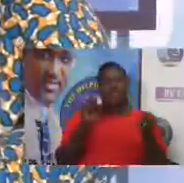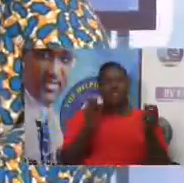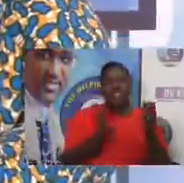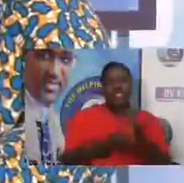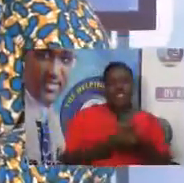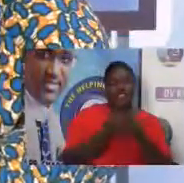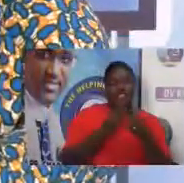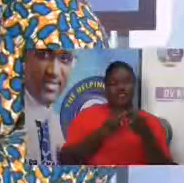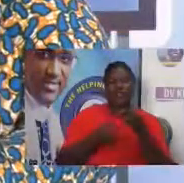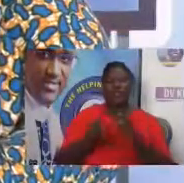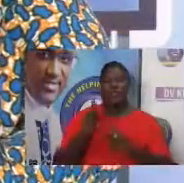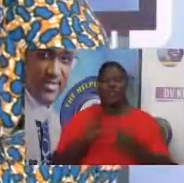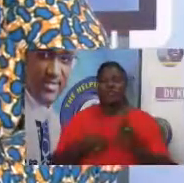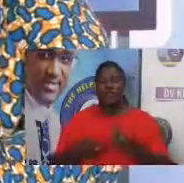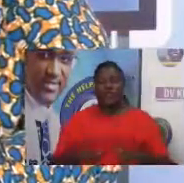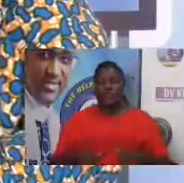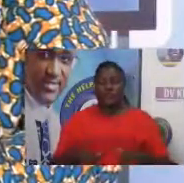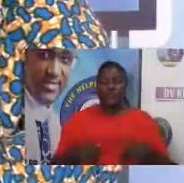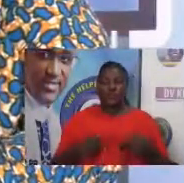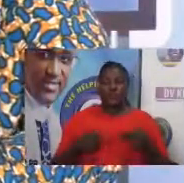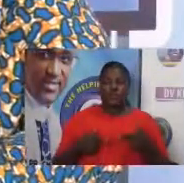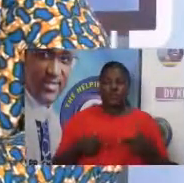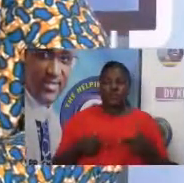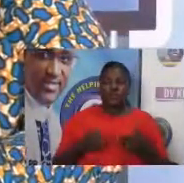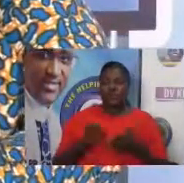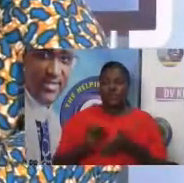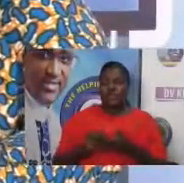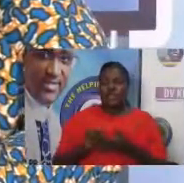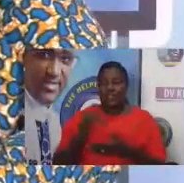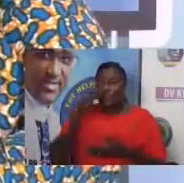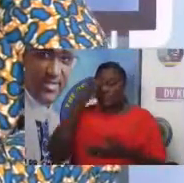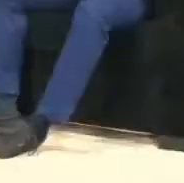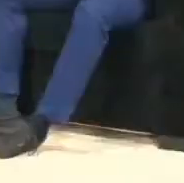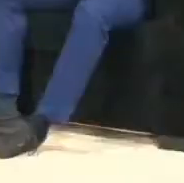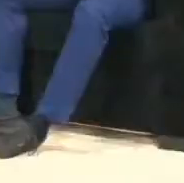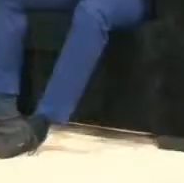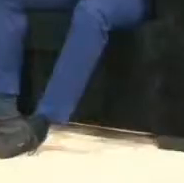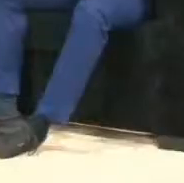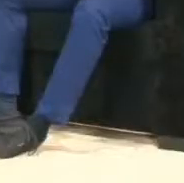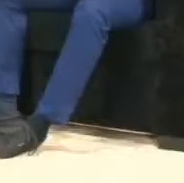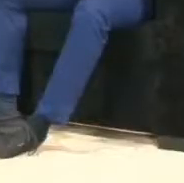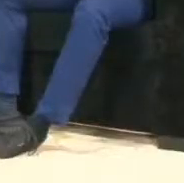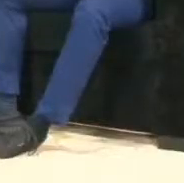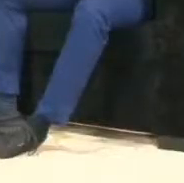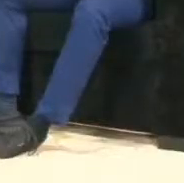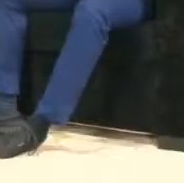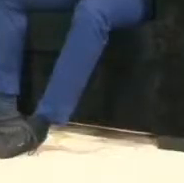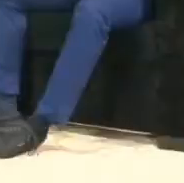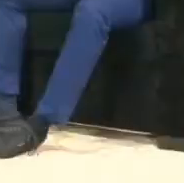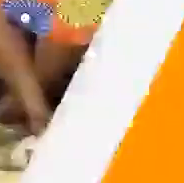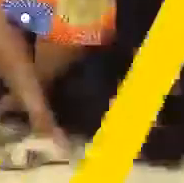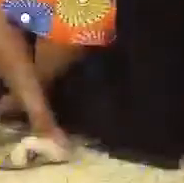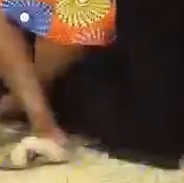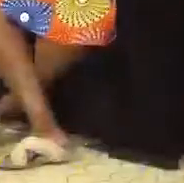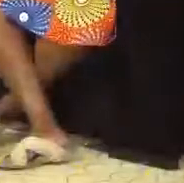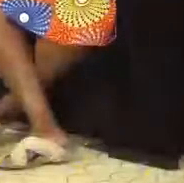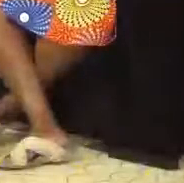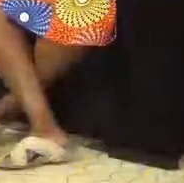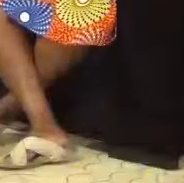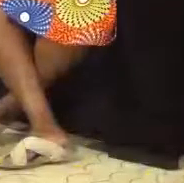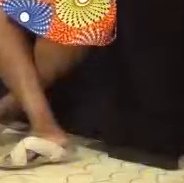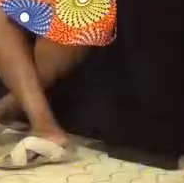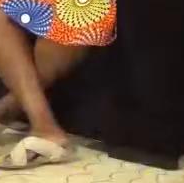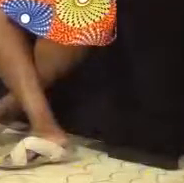made changes to people's lives that you are perhaps not aware of. Every Saturday, when I watch this